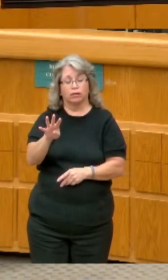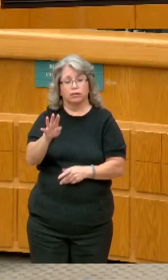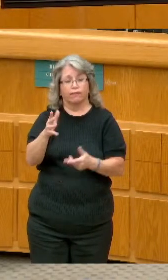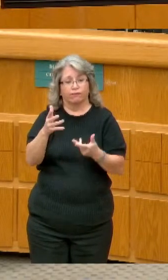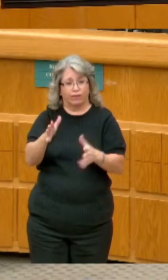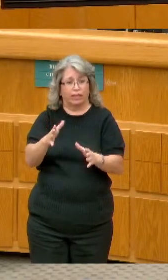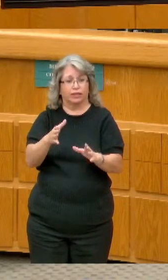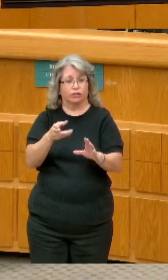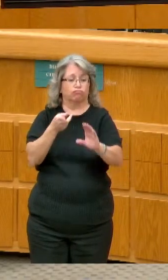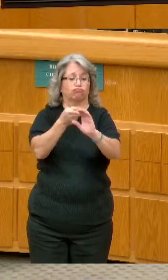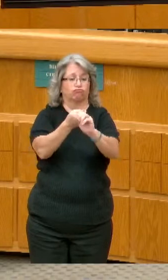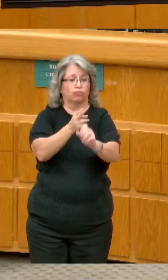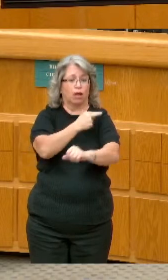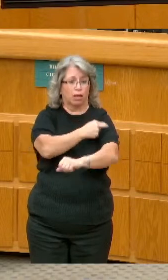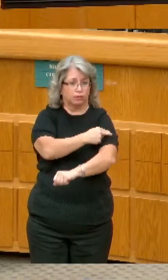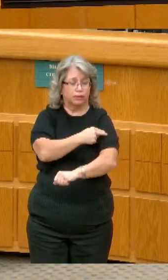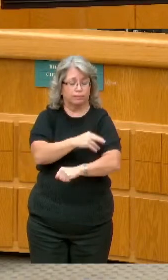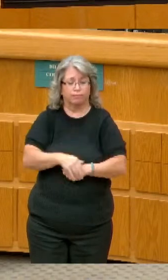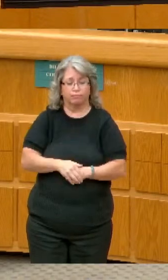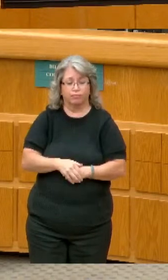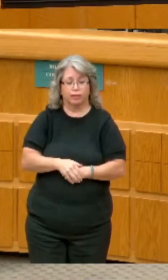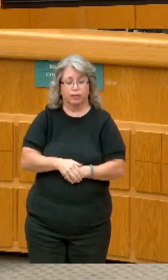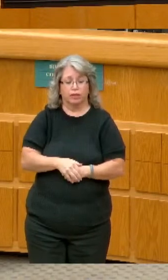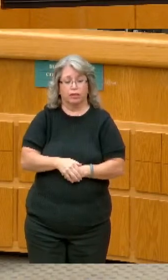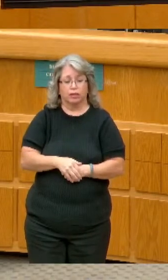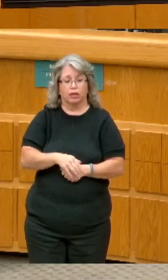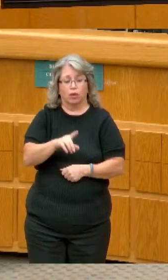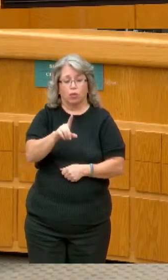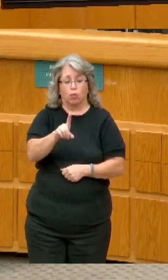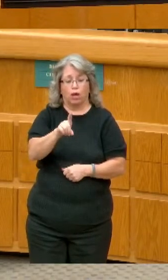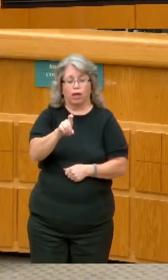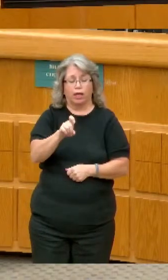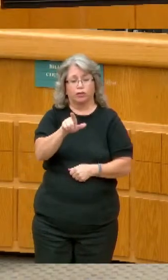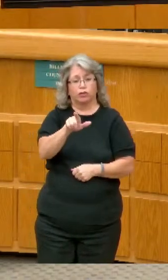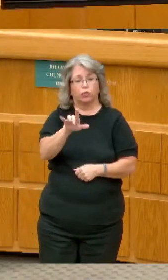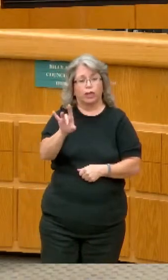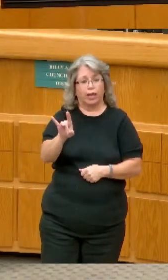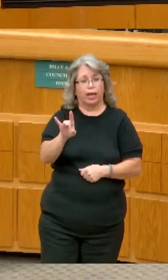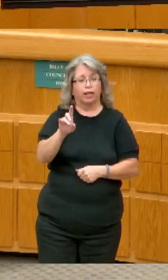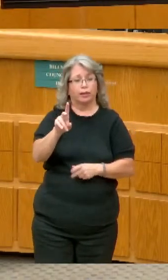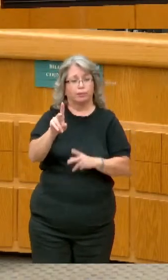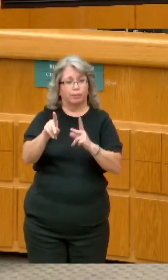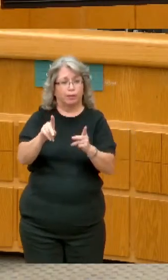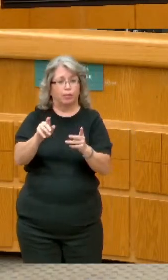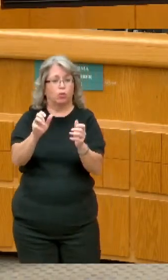the deaths, 128 have died from COVID-19.